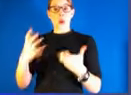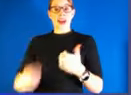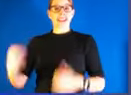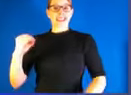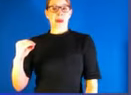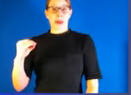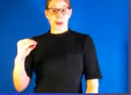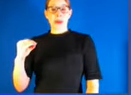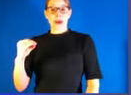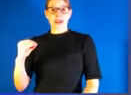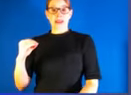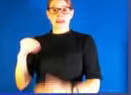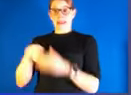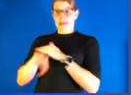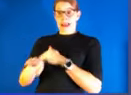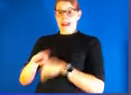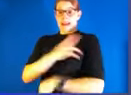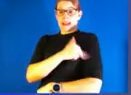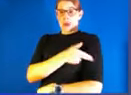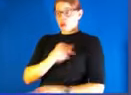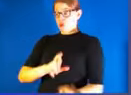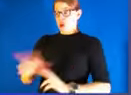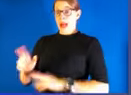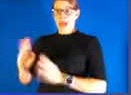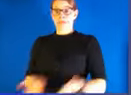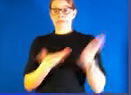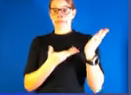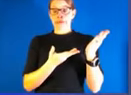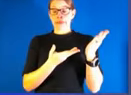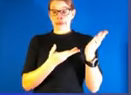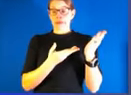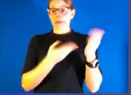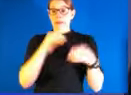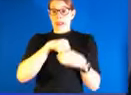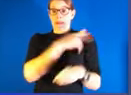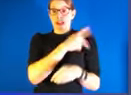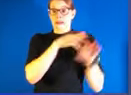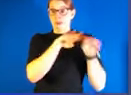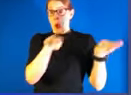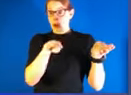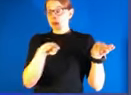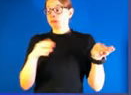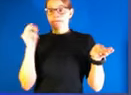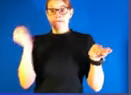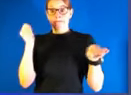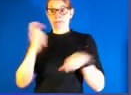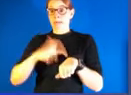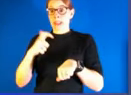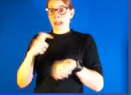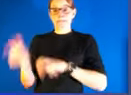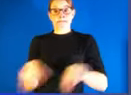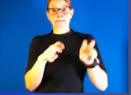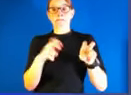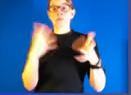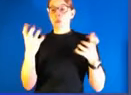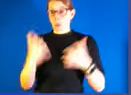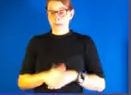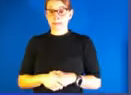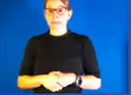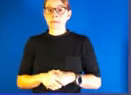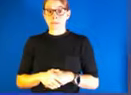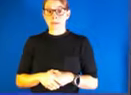get admitted to the hospital and you're ready to go to an inpatient floor, we like to get patients moved up to their bed and into their next